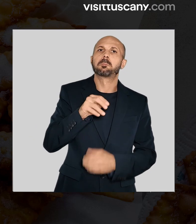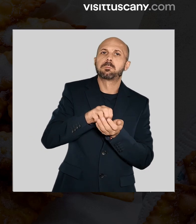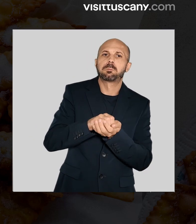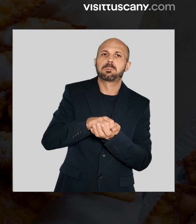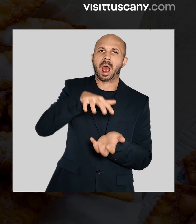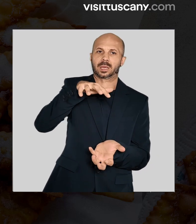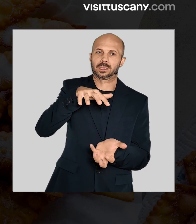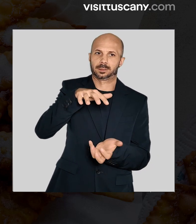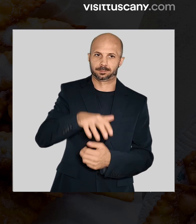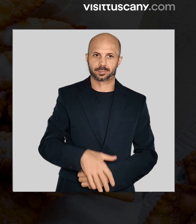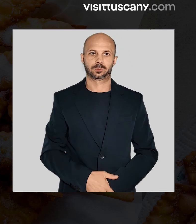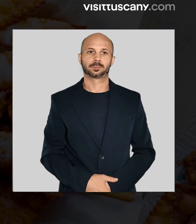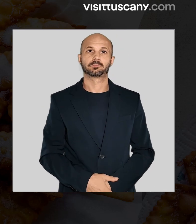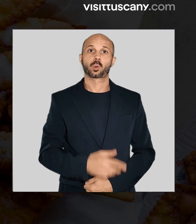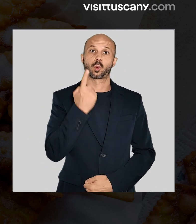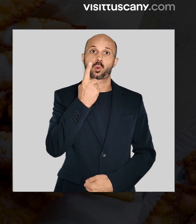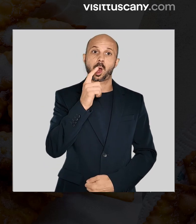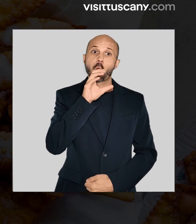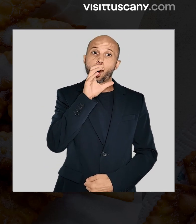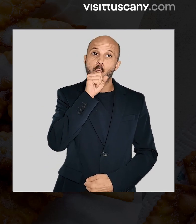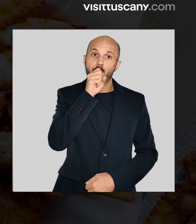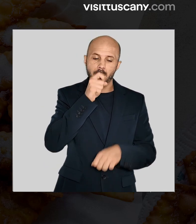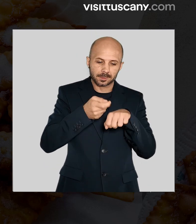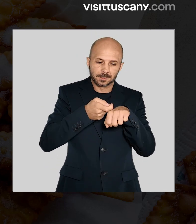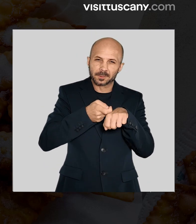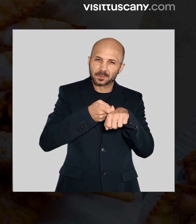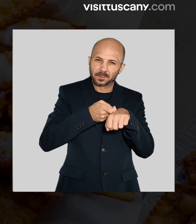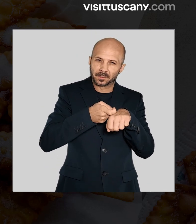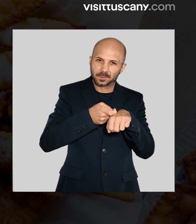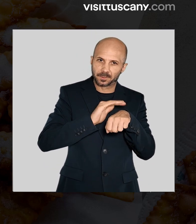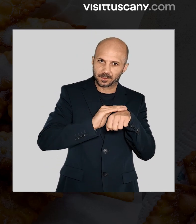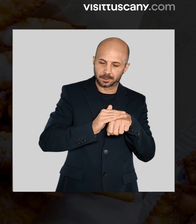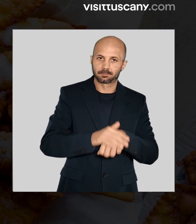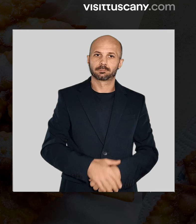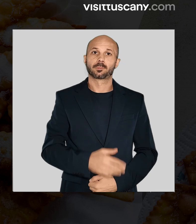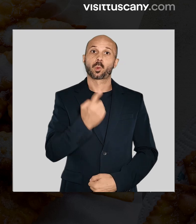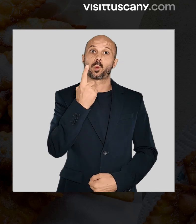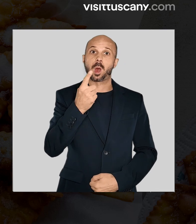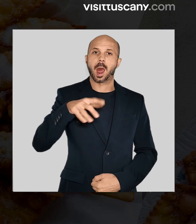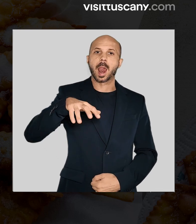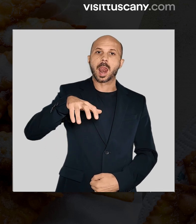2 eggs, 1 teaspoon of baking powder,